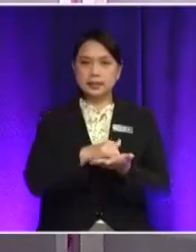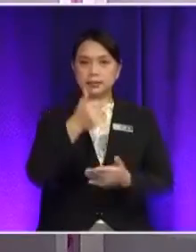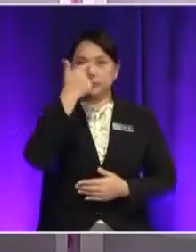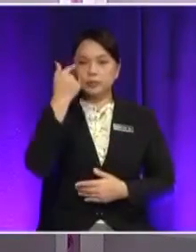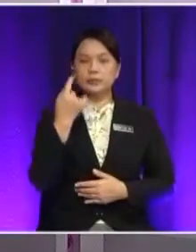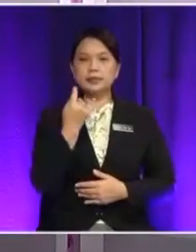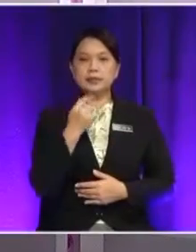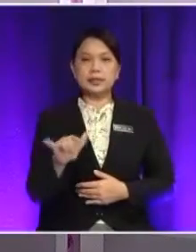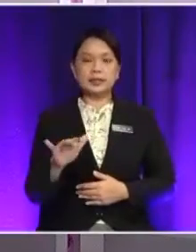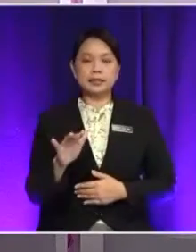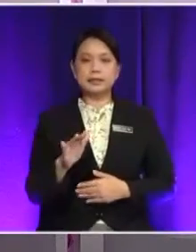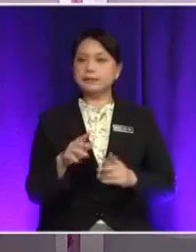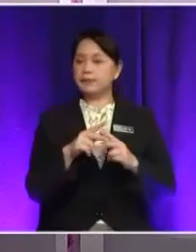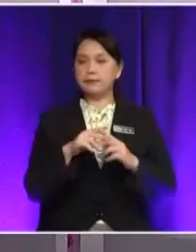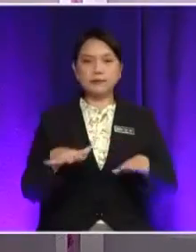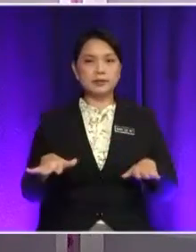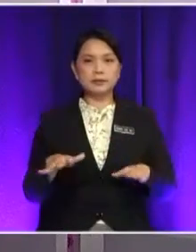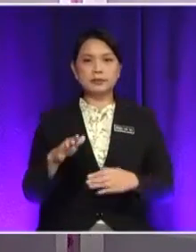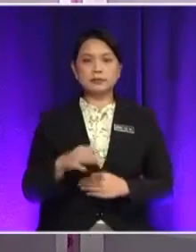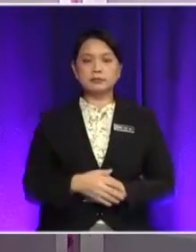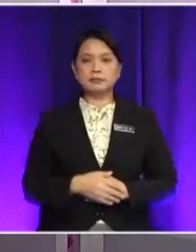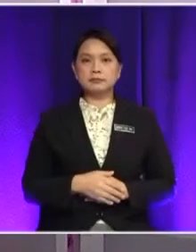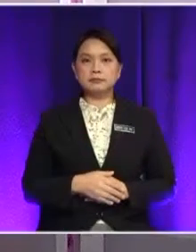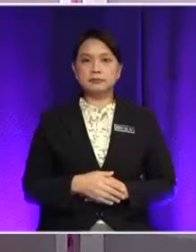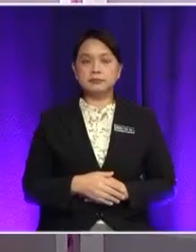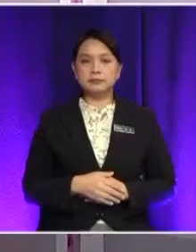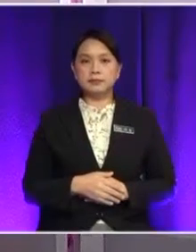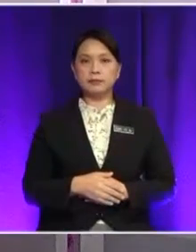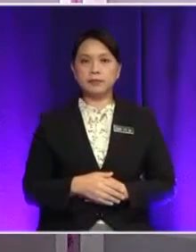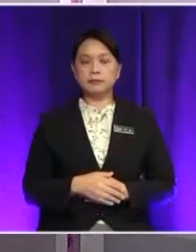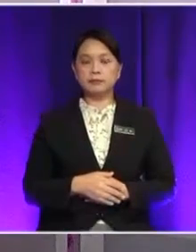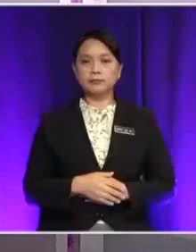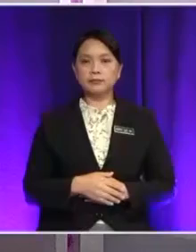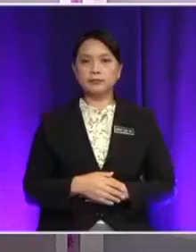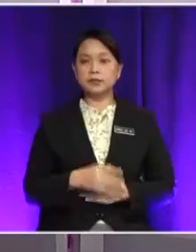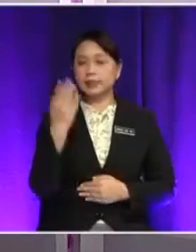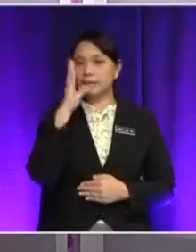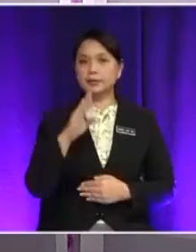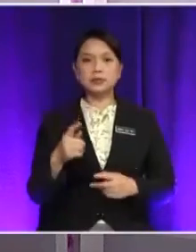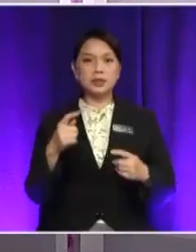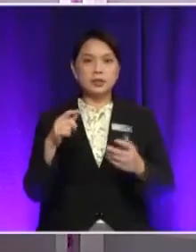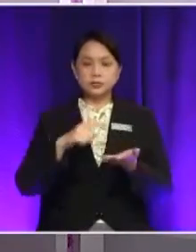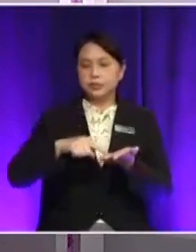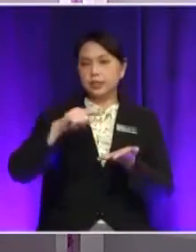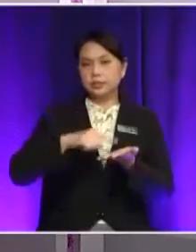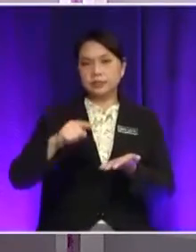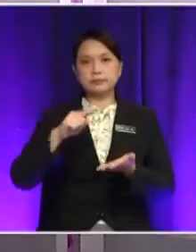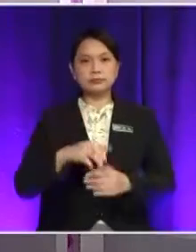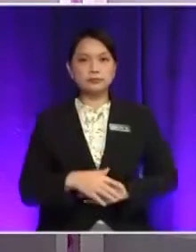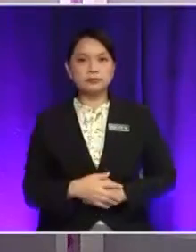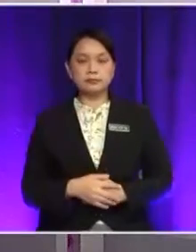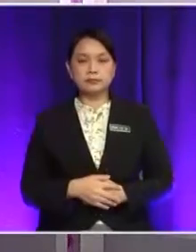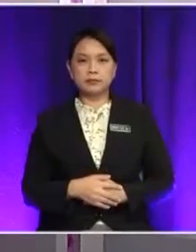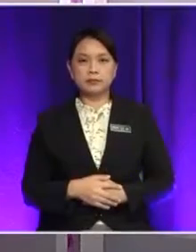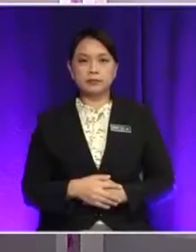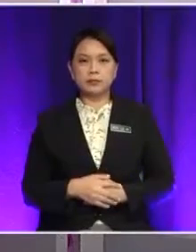they don't have time. Why do they not have time? Because they were struggling reading through the sentences without the